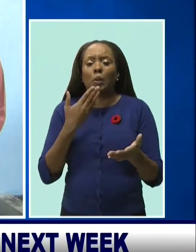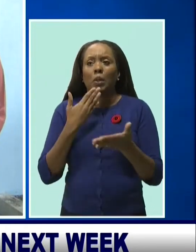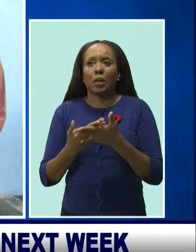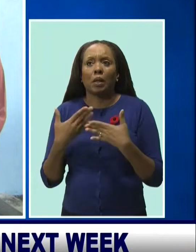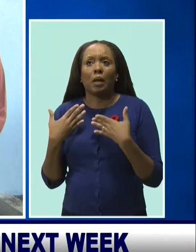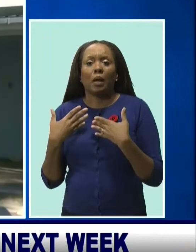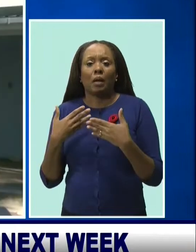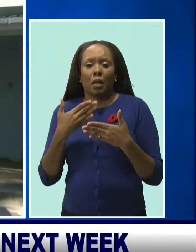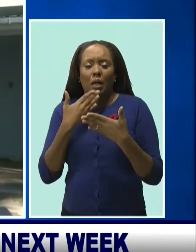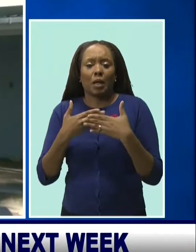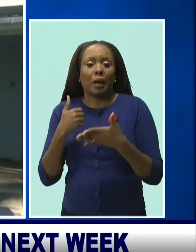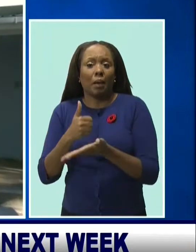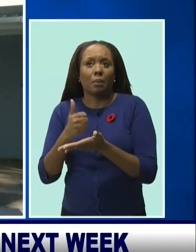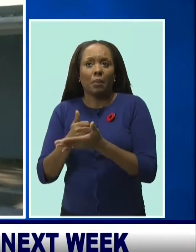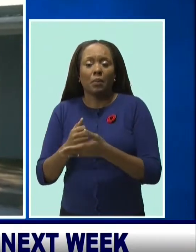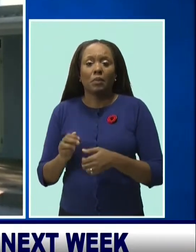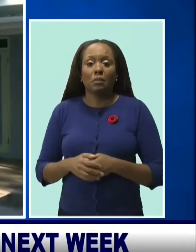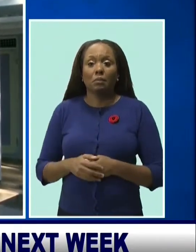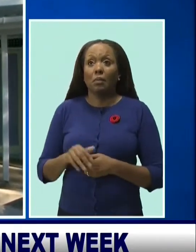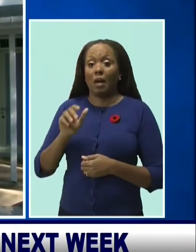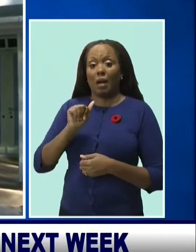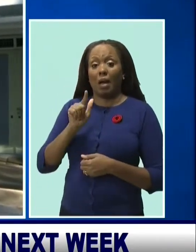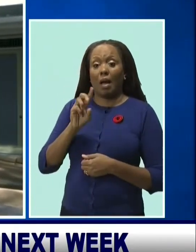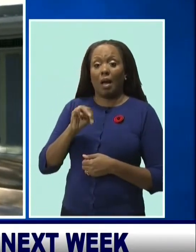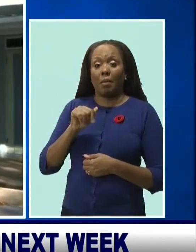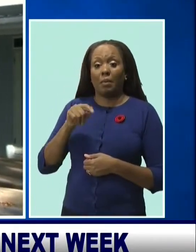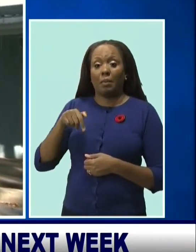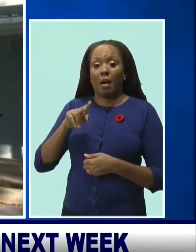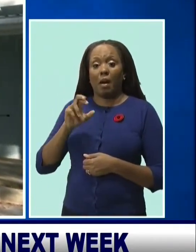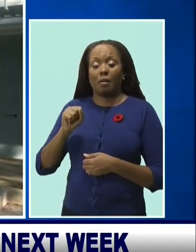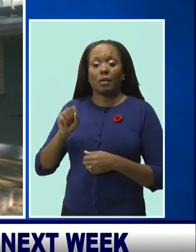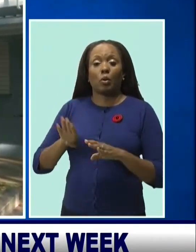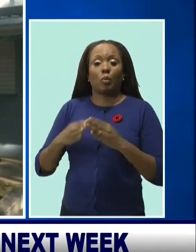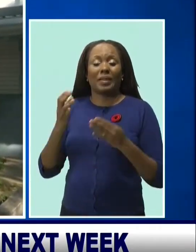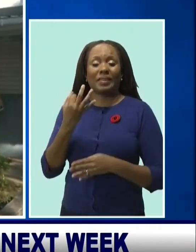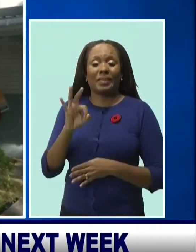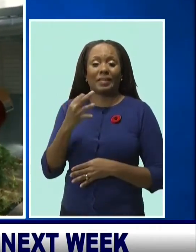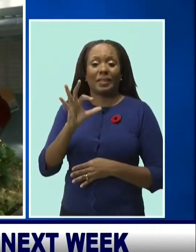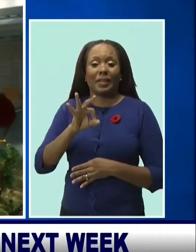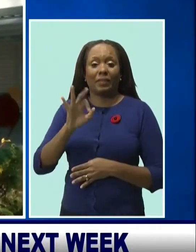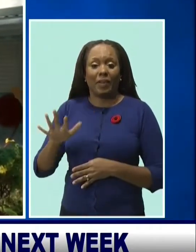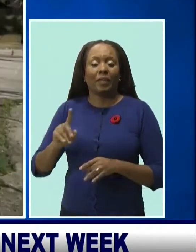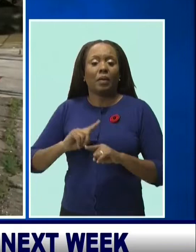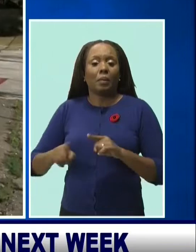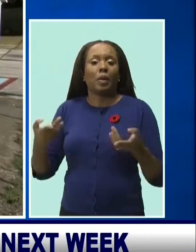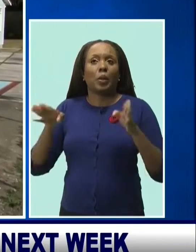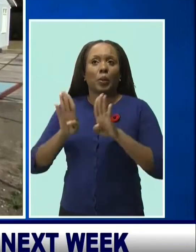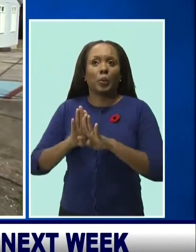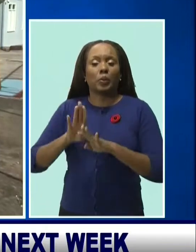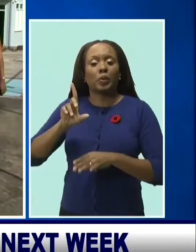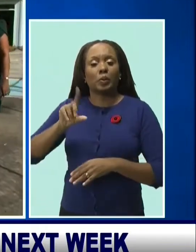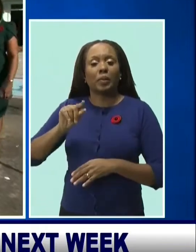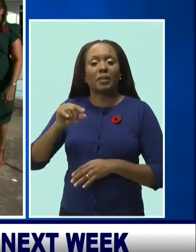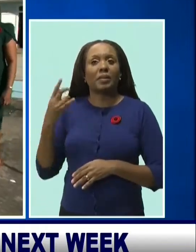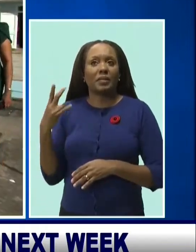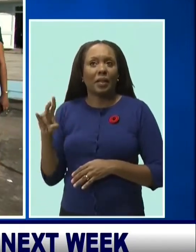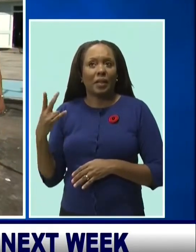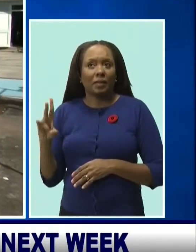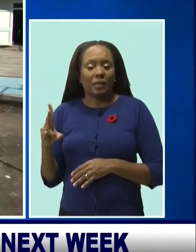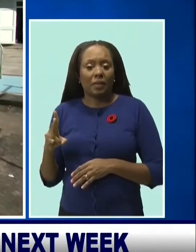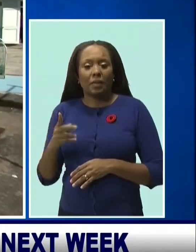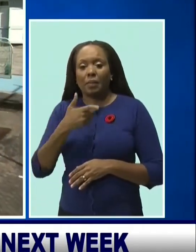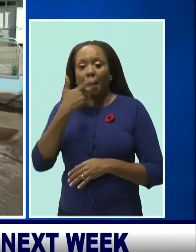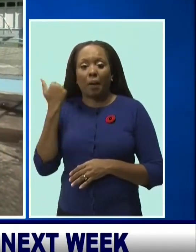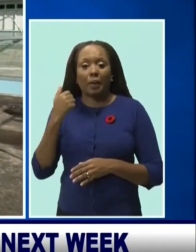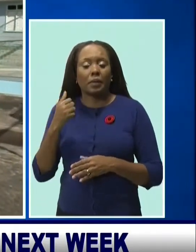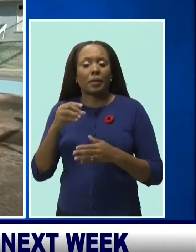this pandemic. The Amapari School opened in 1995 but was closed back in 2017 due to a declining